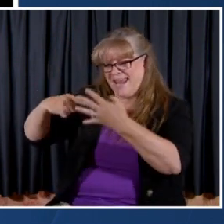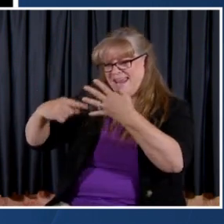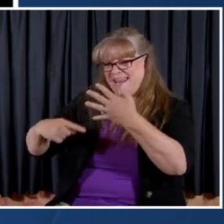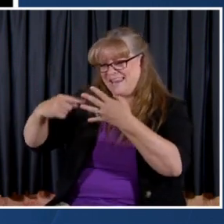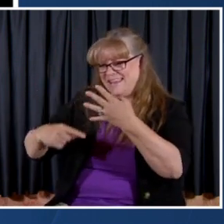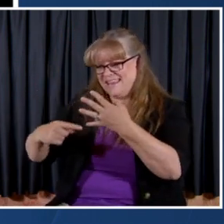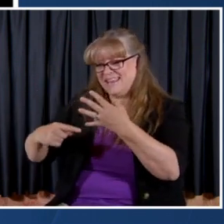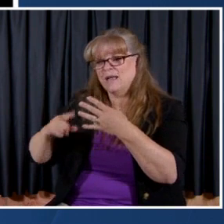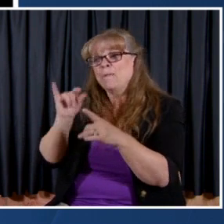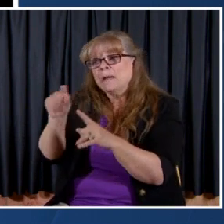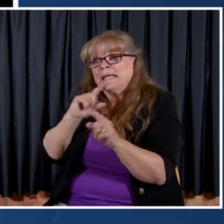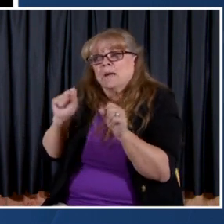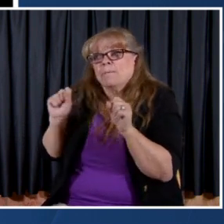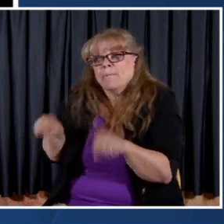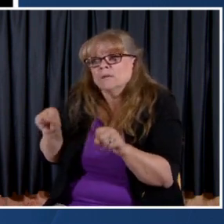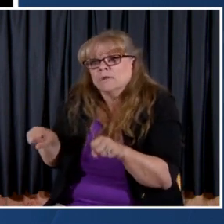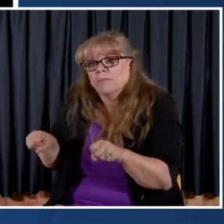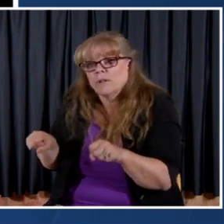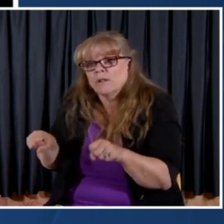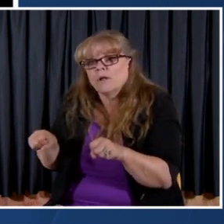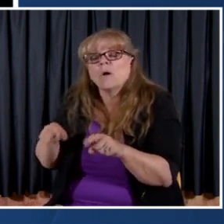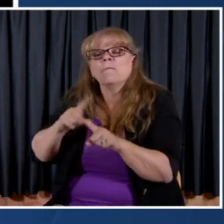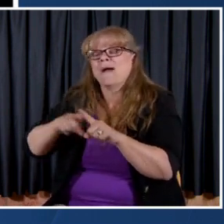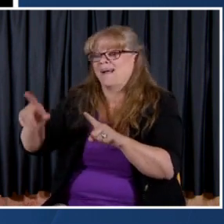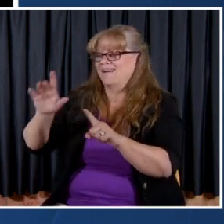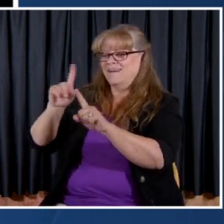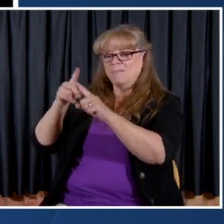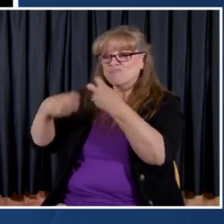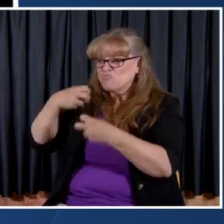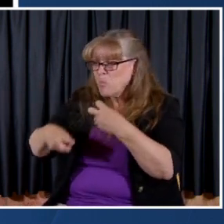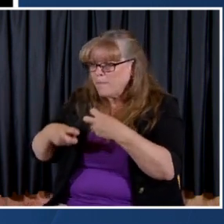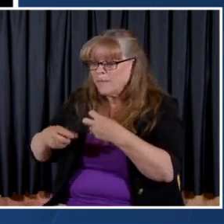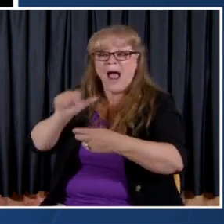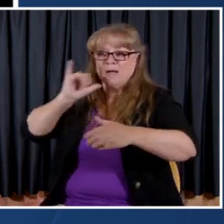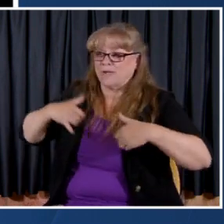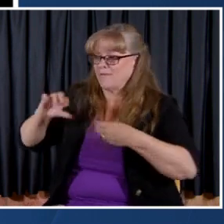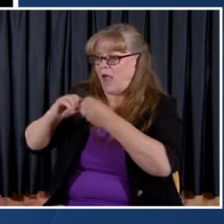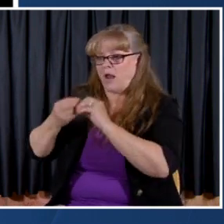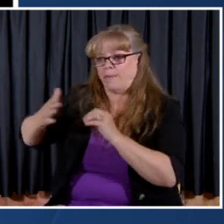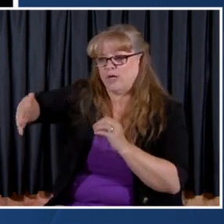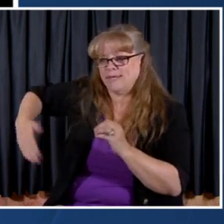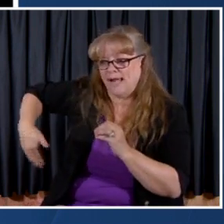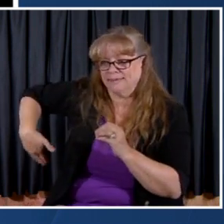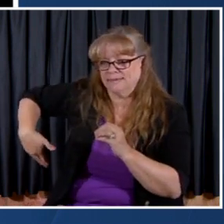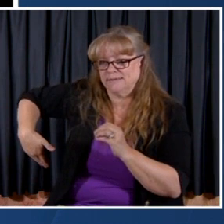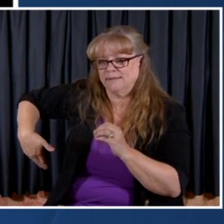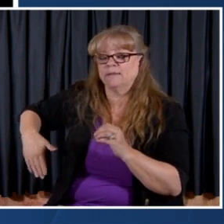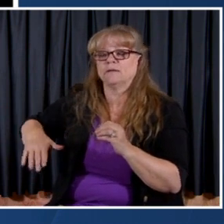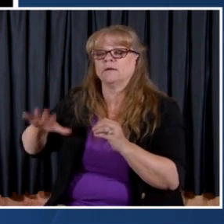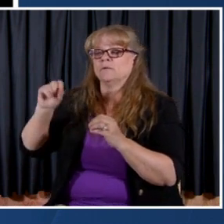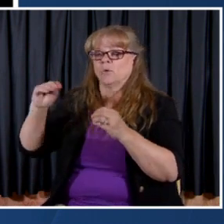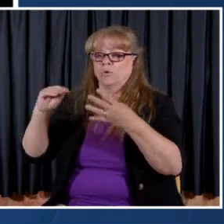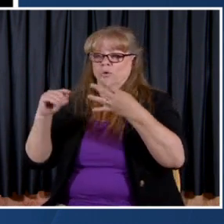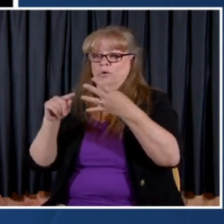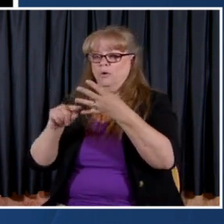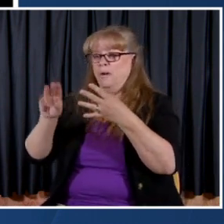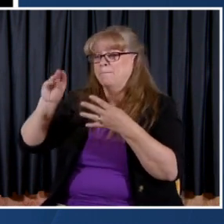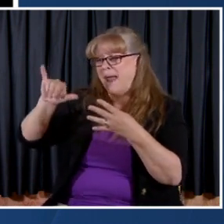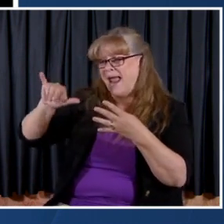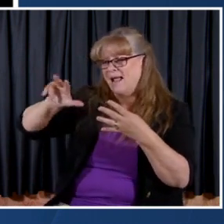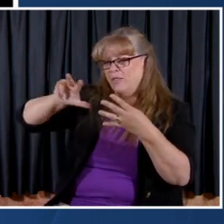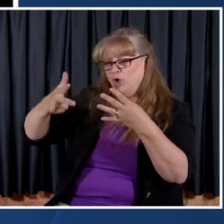look at the data really the week of the 22nd, 23rd, right around then. It'll be about 3 weeks of data